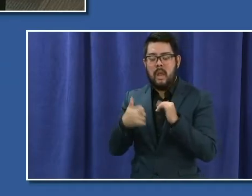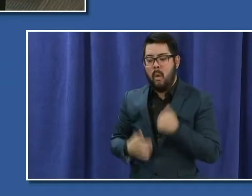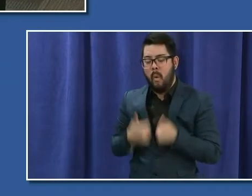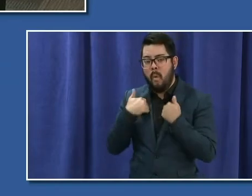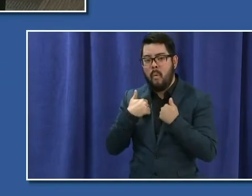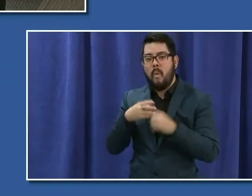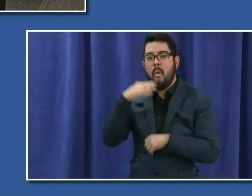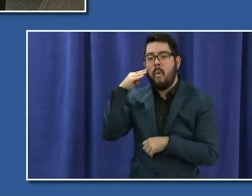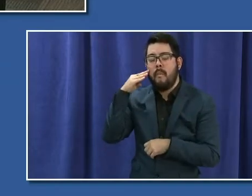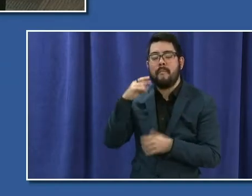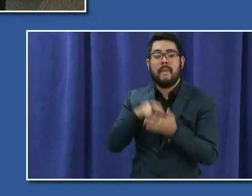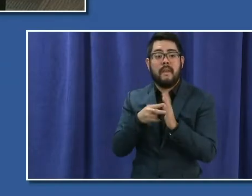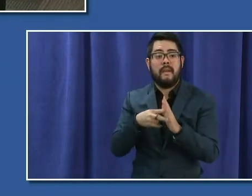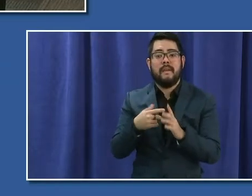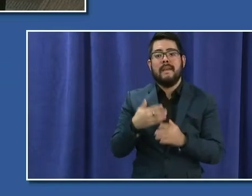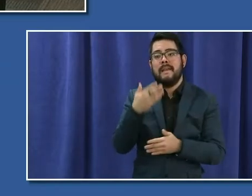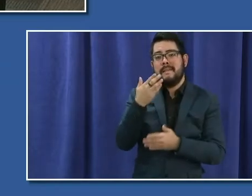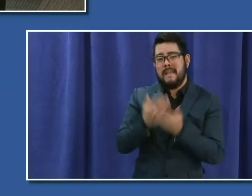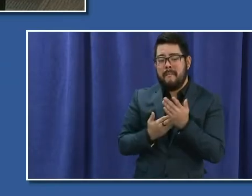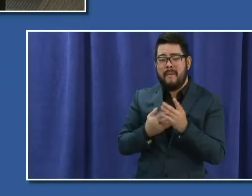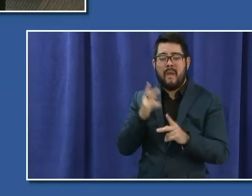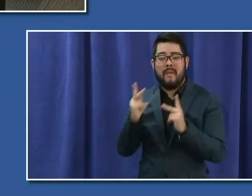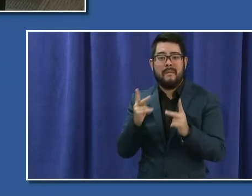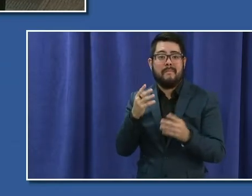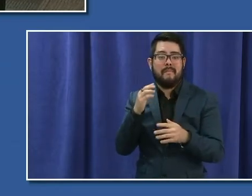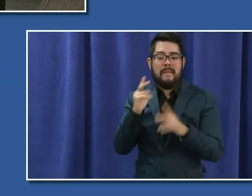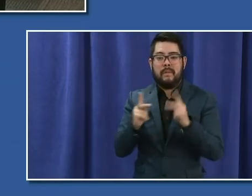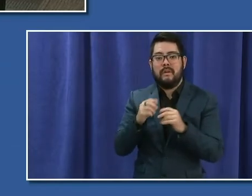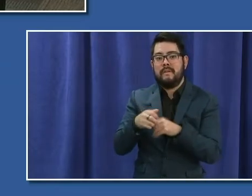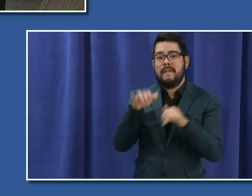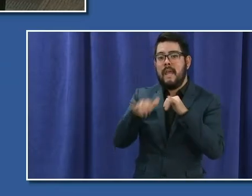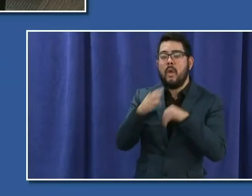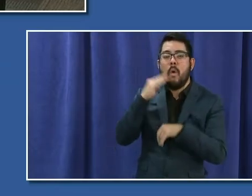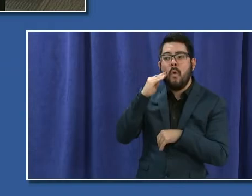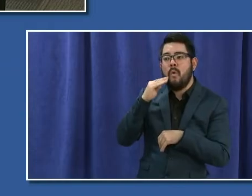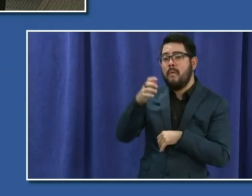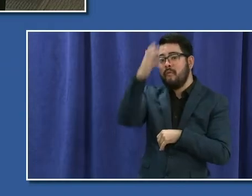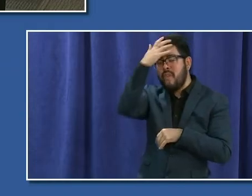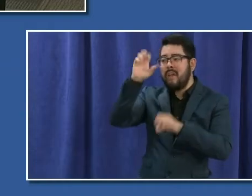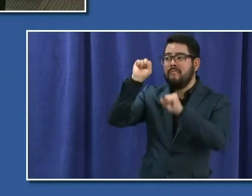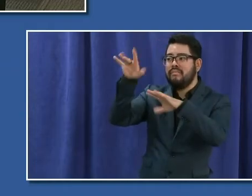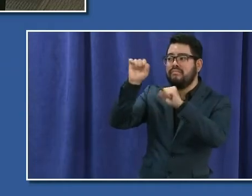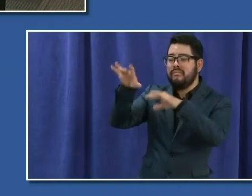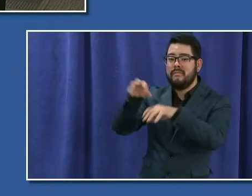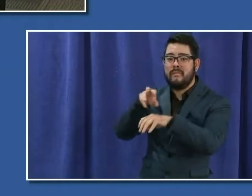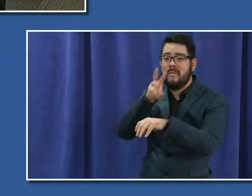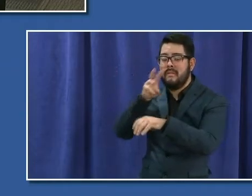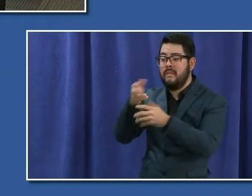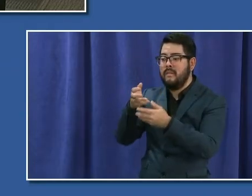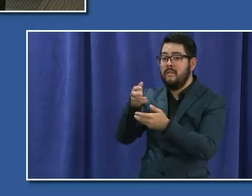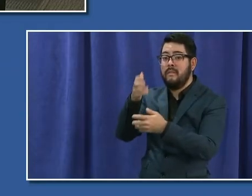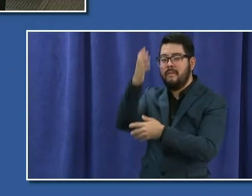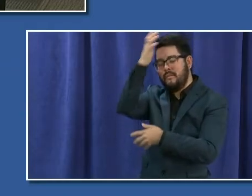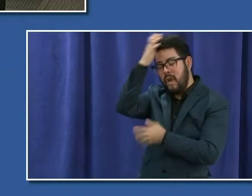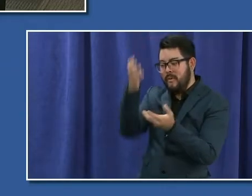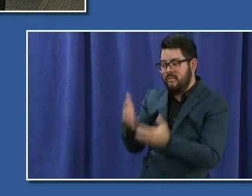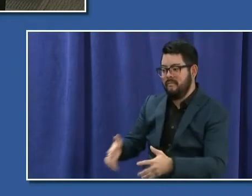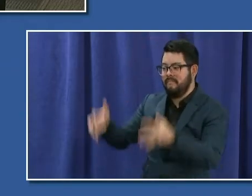assume that some of that ends up with overflowing garbage cans and ends up blowing around. With regard to graffiti,